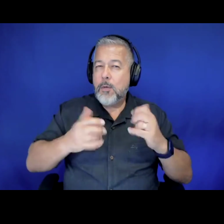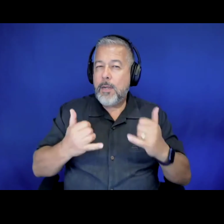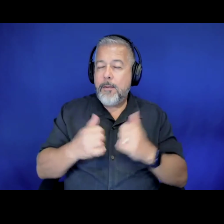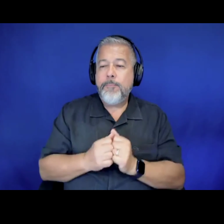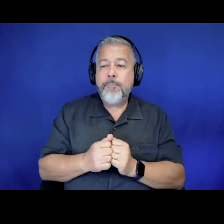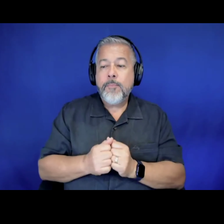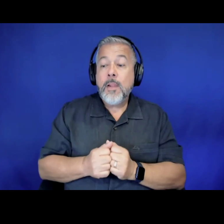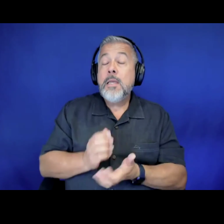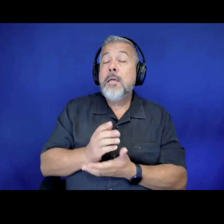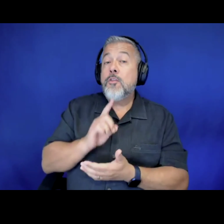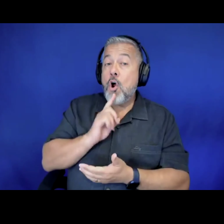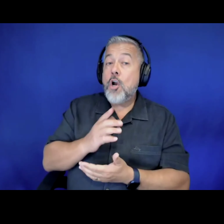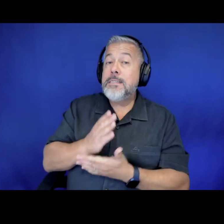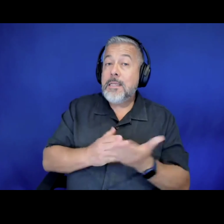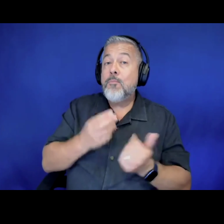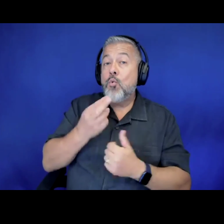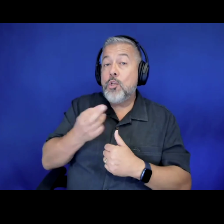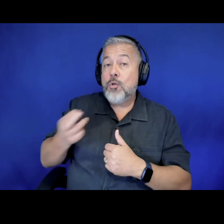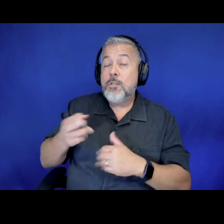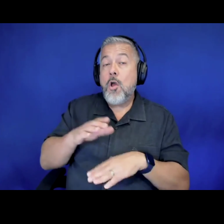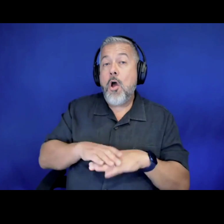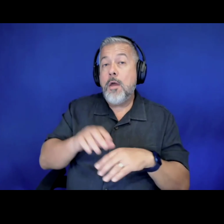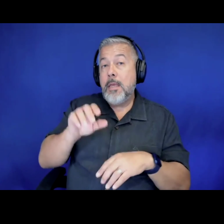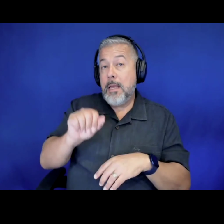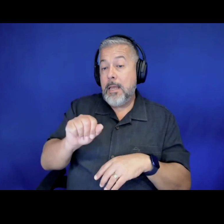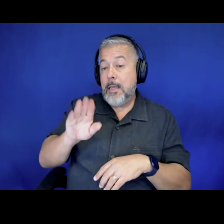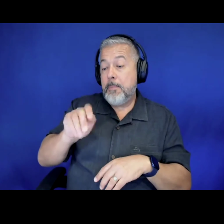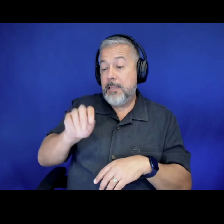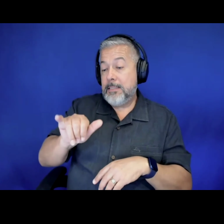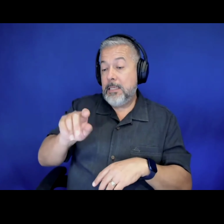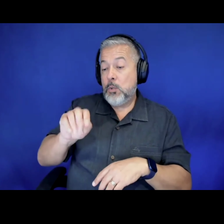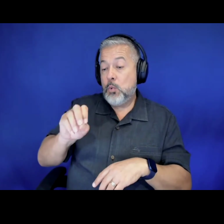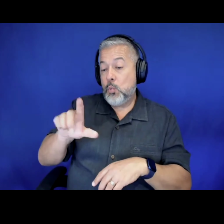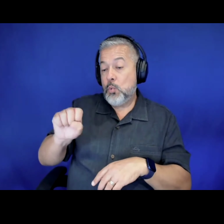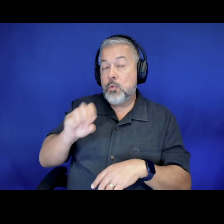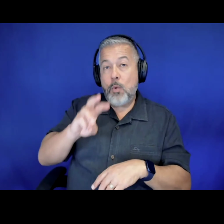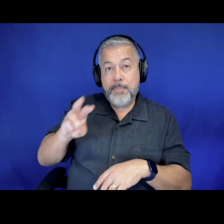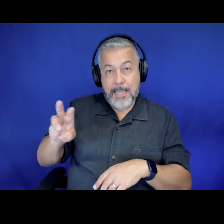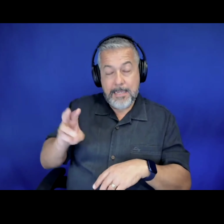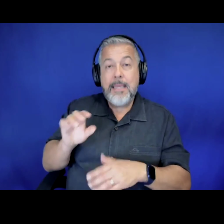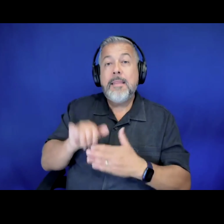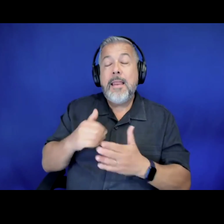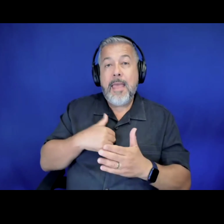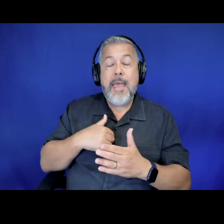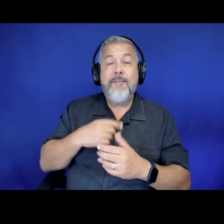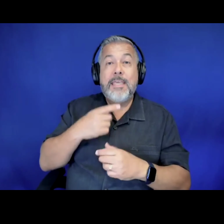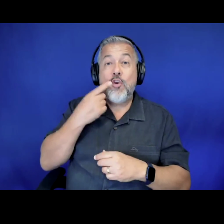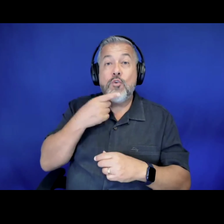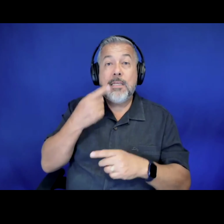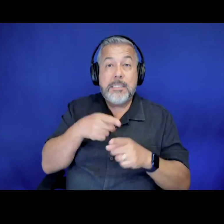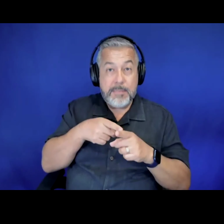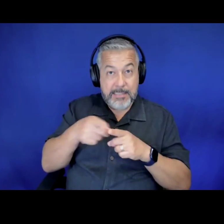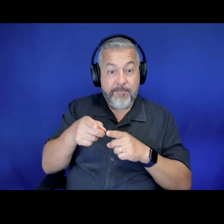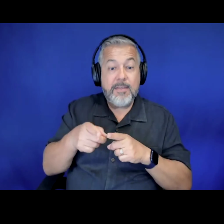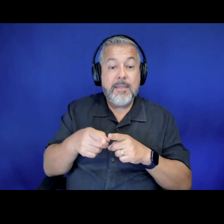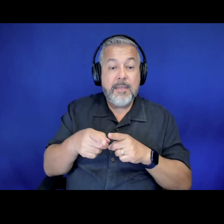some resources on the Ability Tools website that might have hearing specific. Oh, here, I have